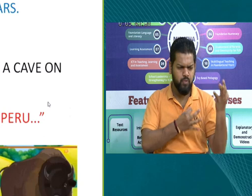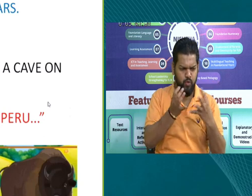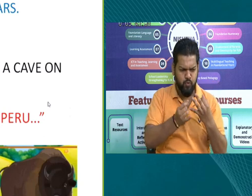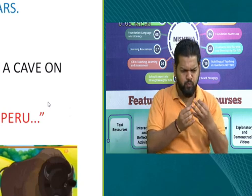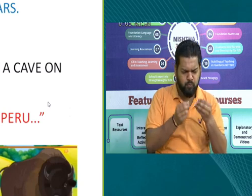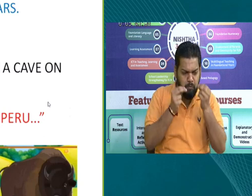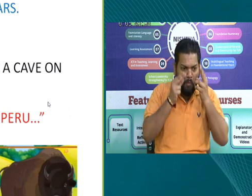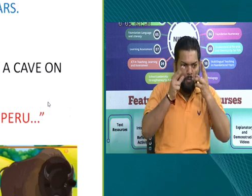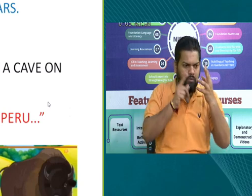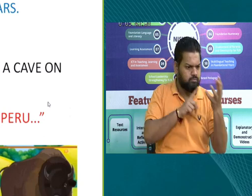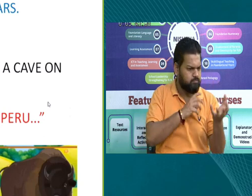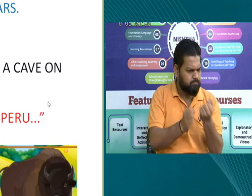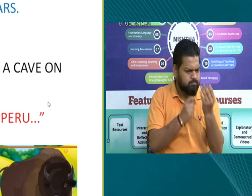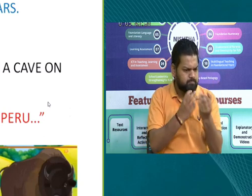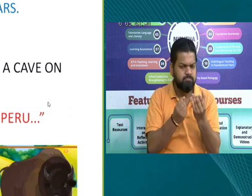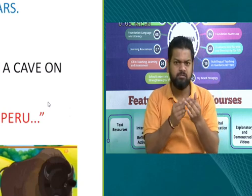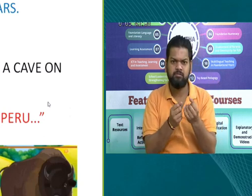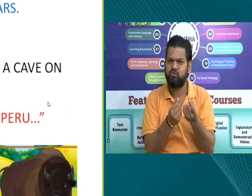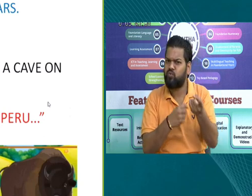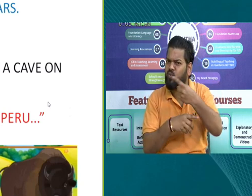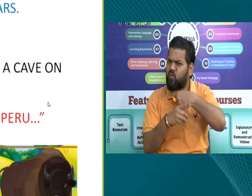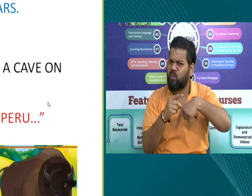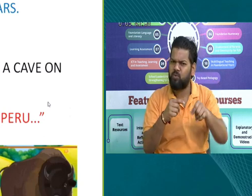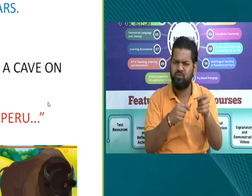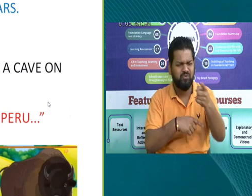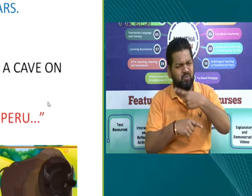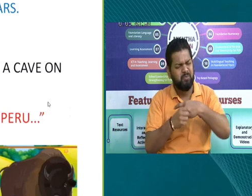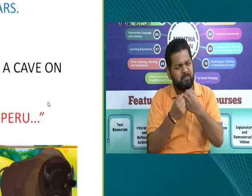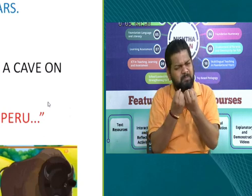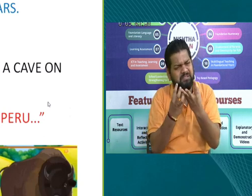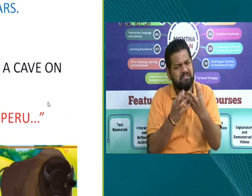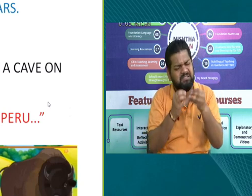Because we can imagine of anything in this story, you know.